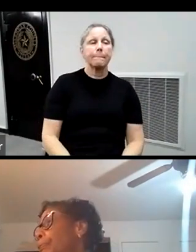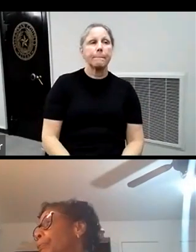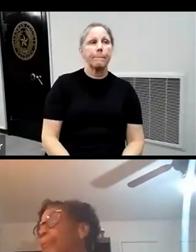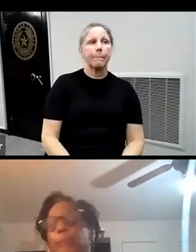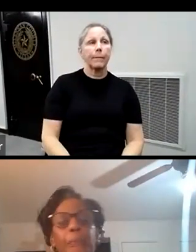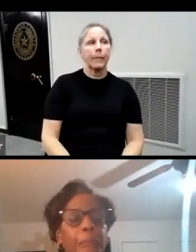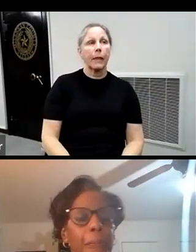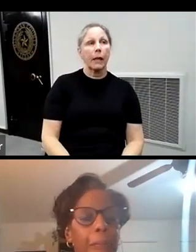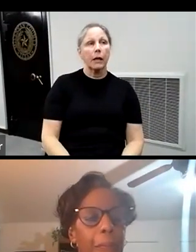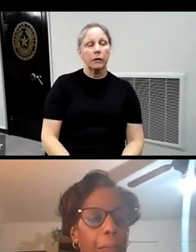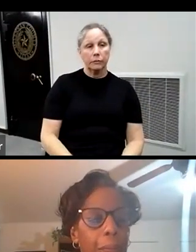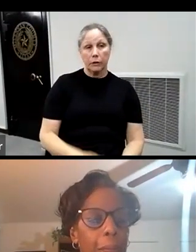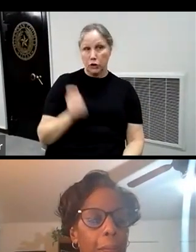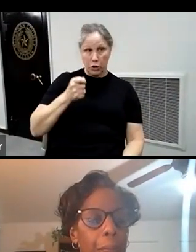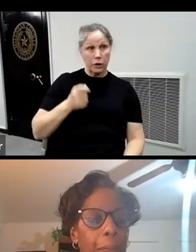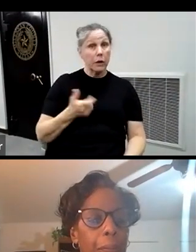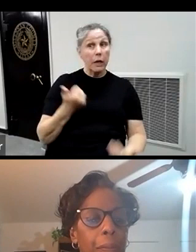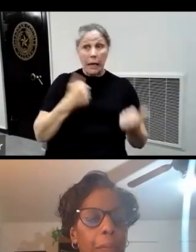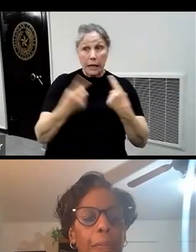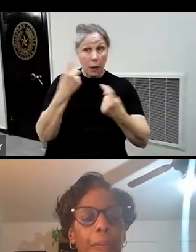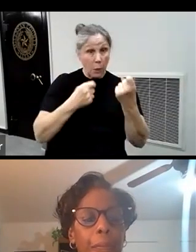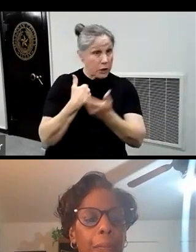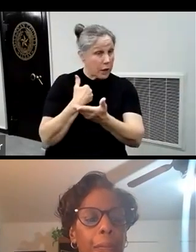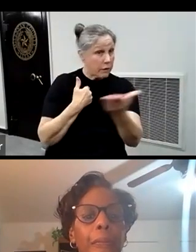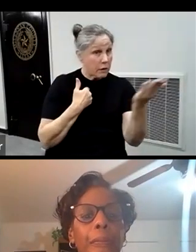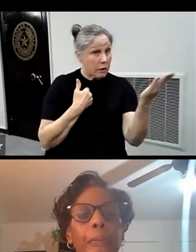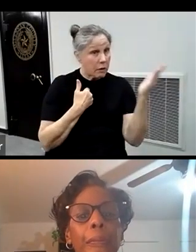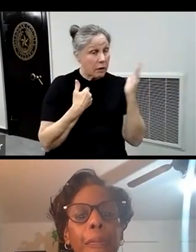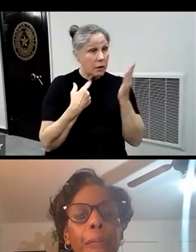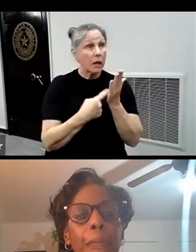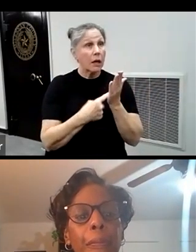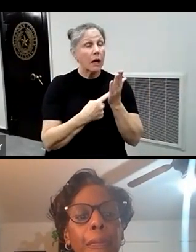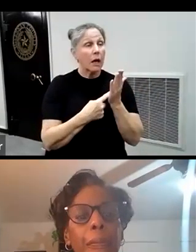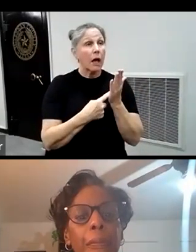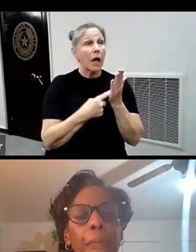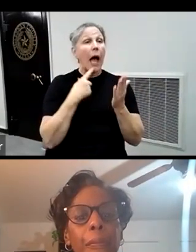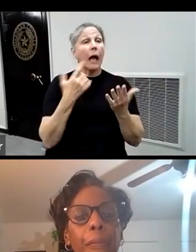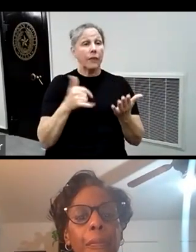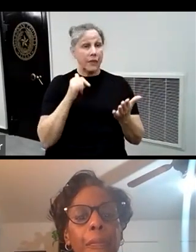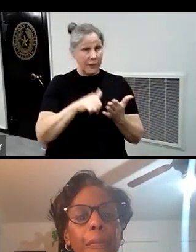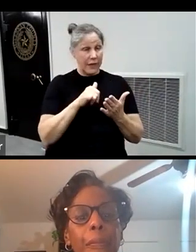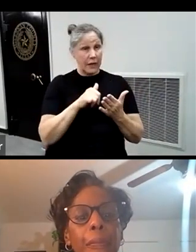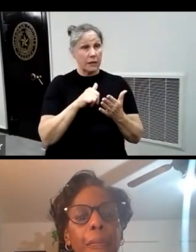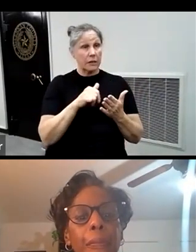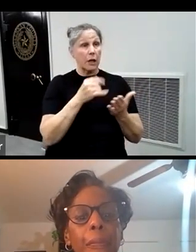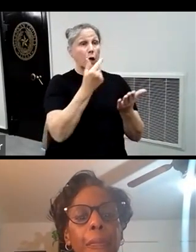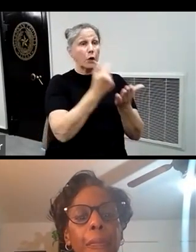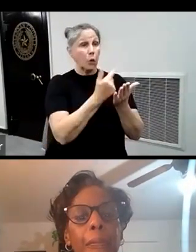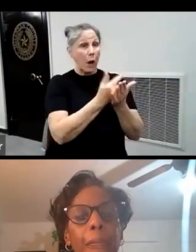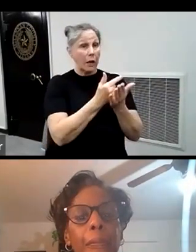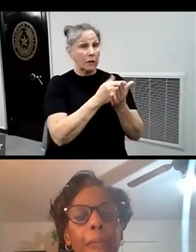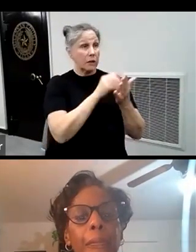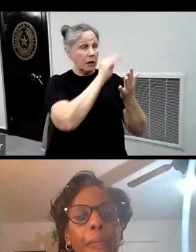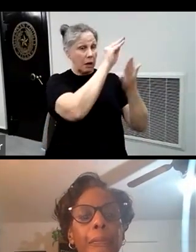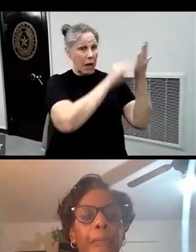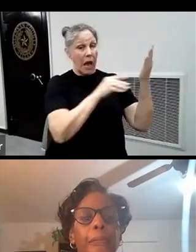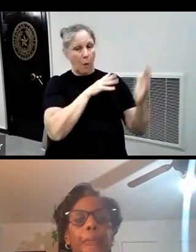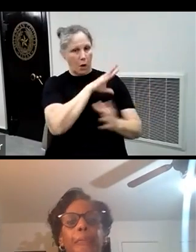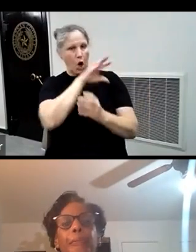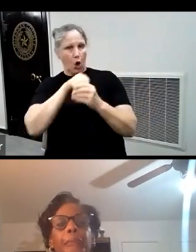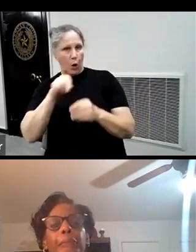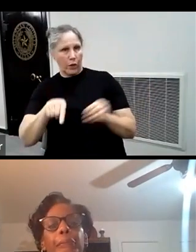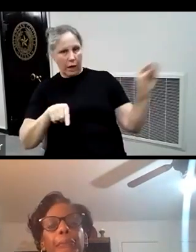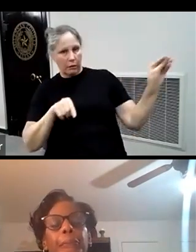All right, any questions about that? And I'd like to include this in different grants that we're looking at for this